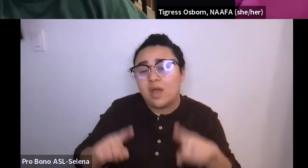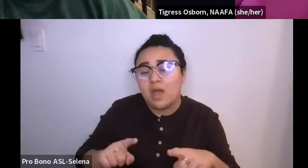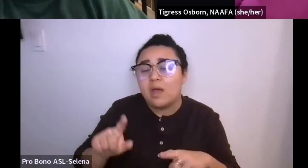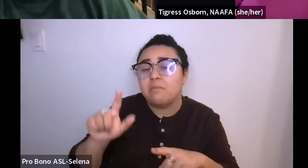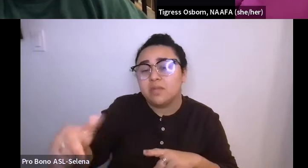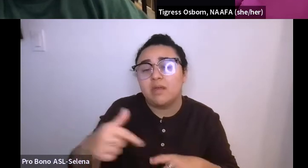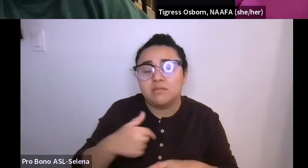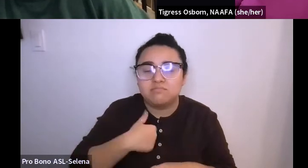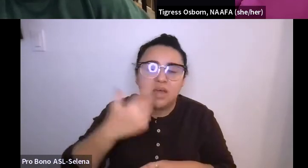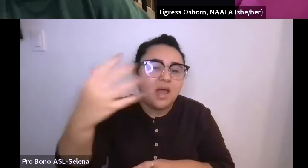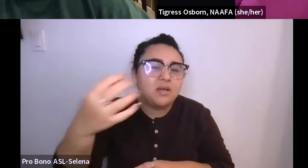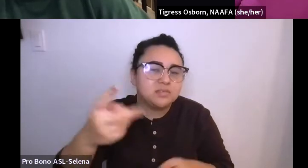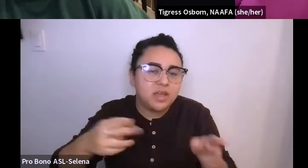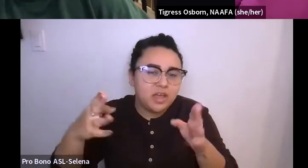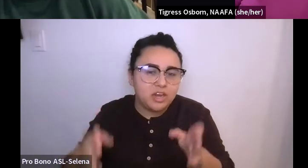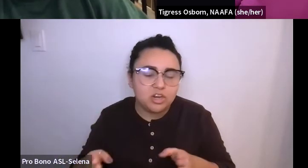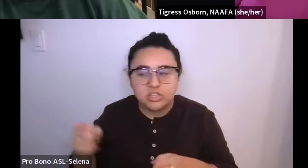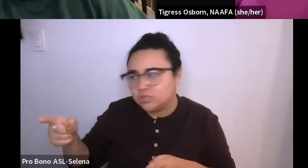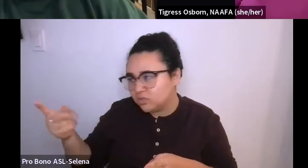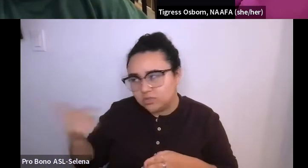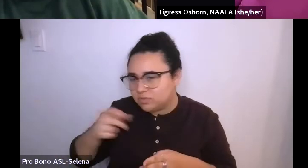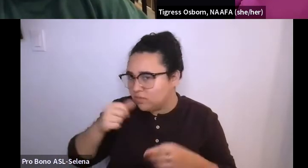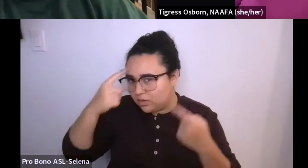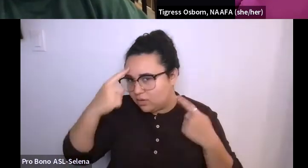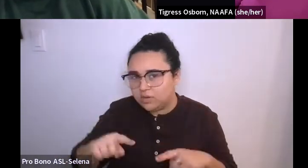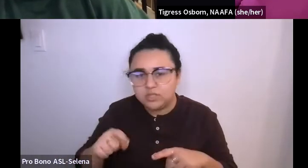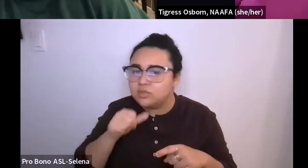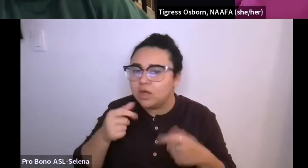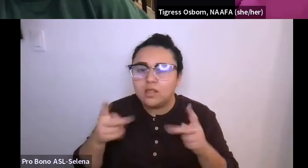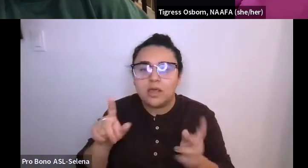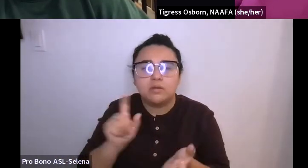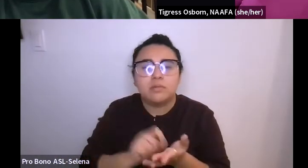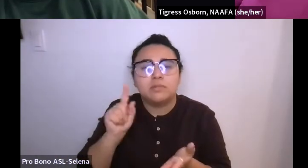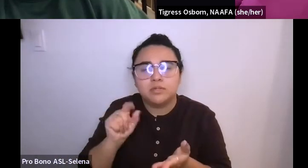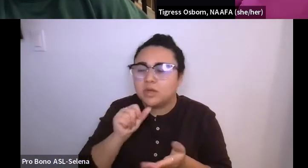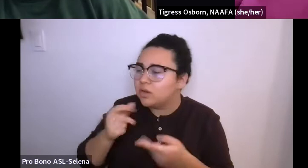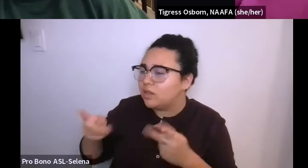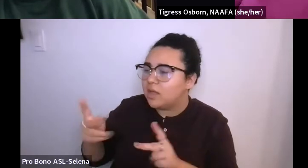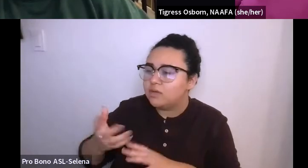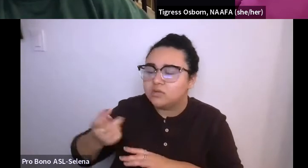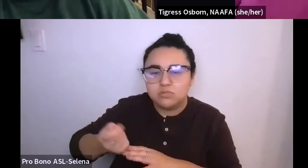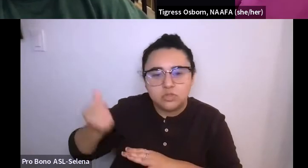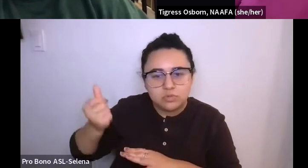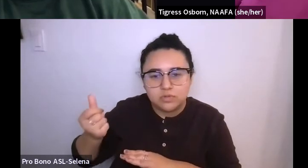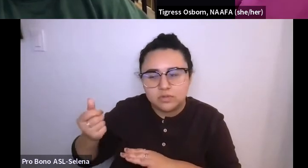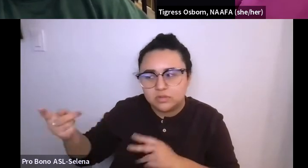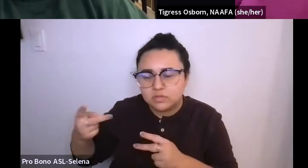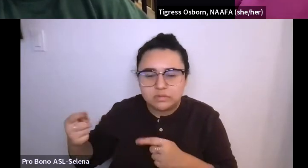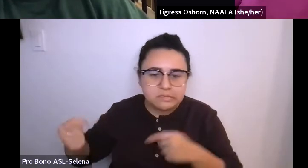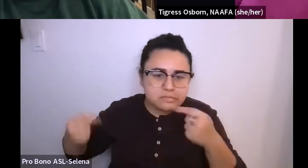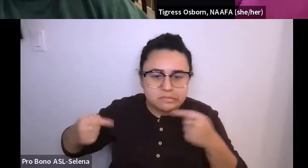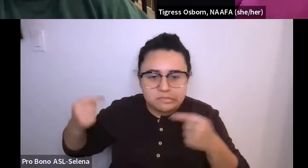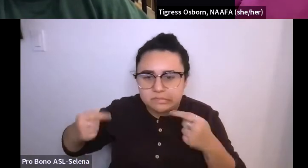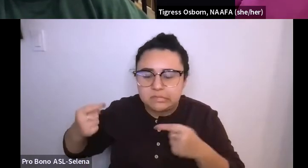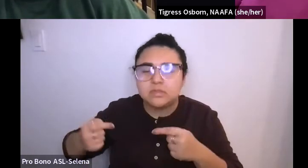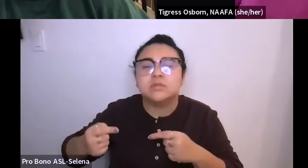just wouldn't agree. Like she wouldn't allow it to be published like that. And I wouldn't allow her to take it out. So then we had an outside editor who